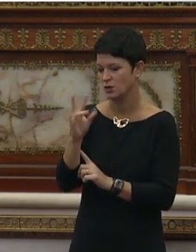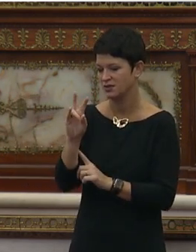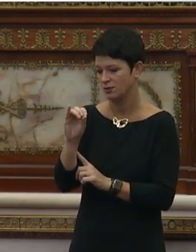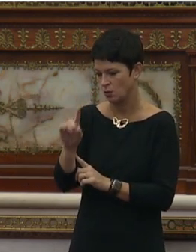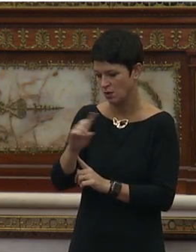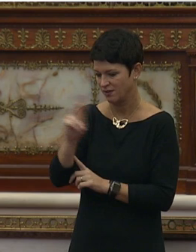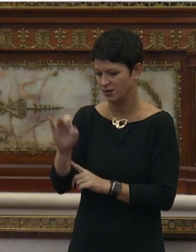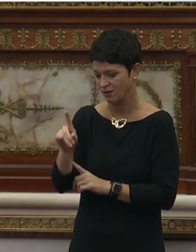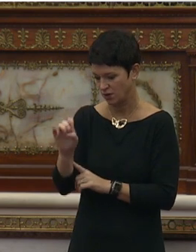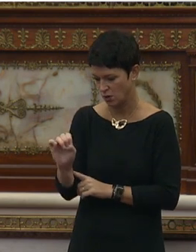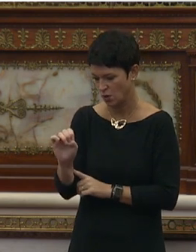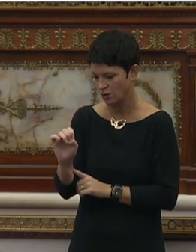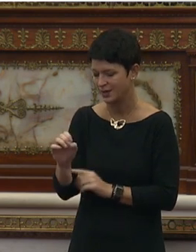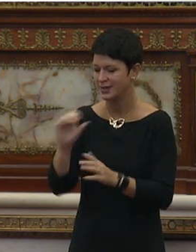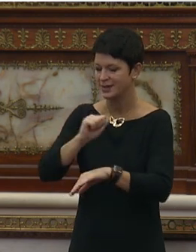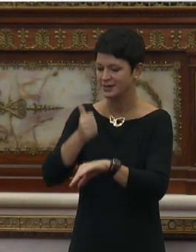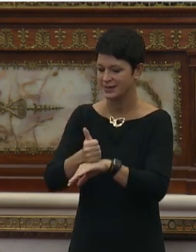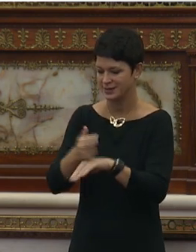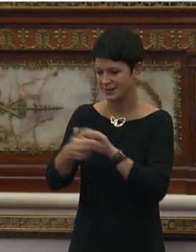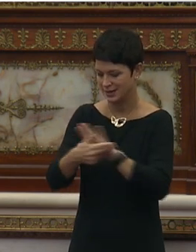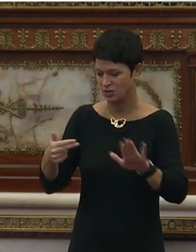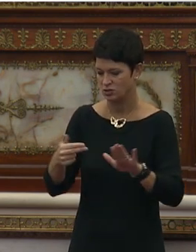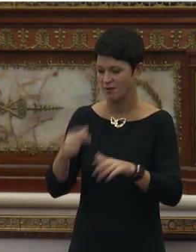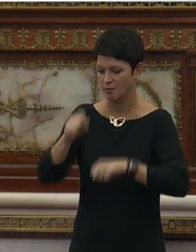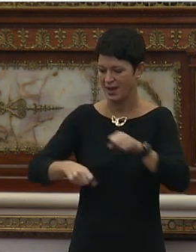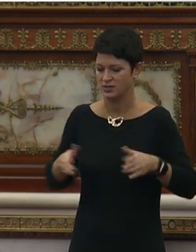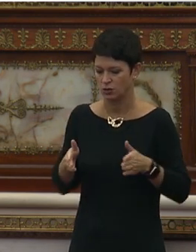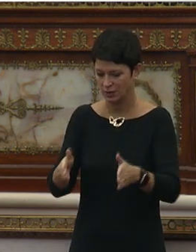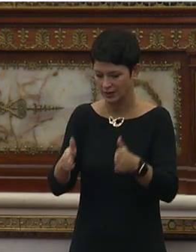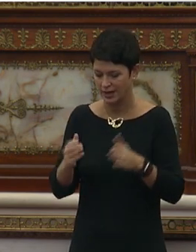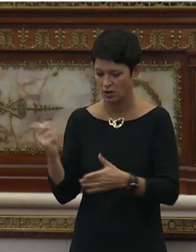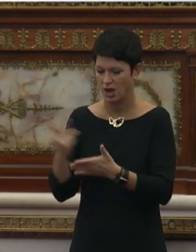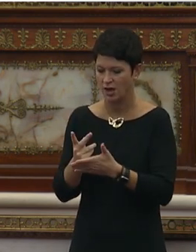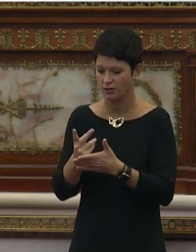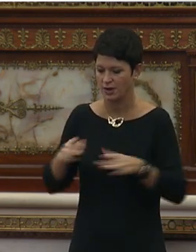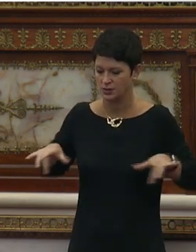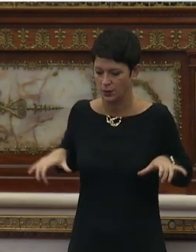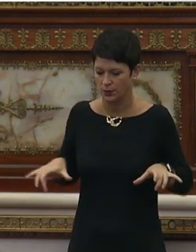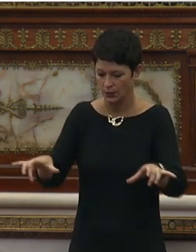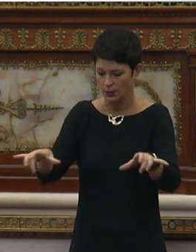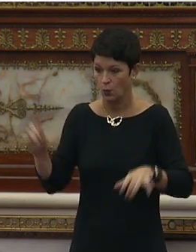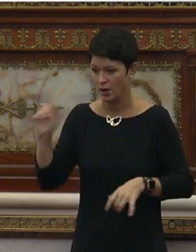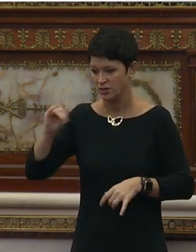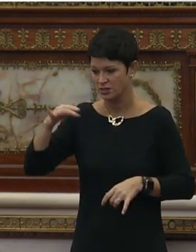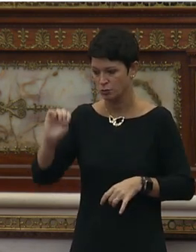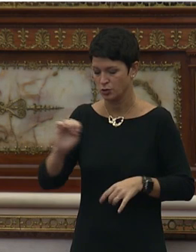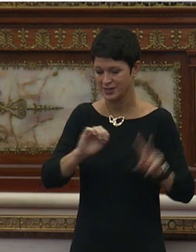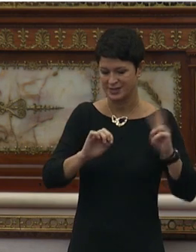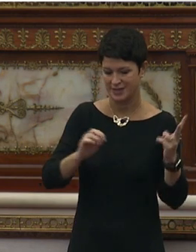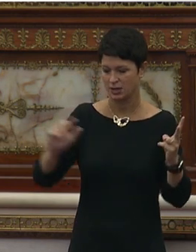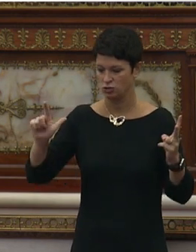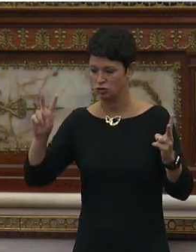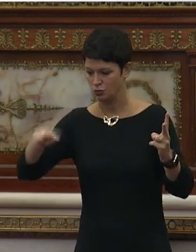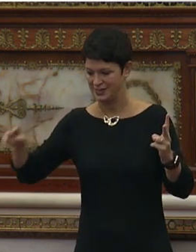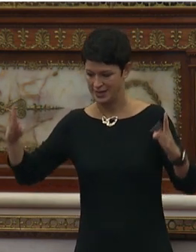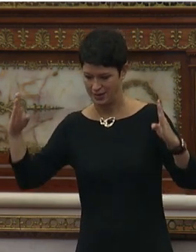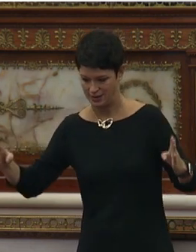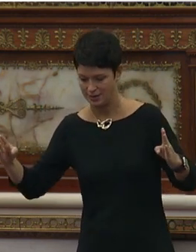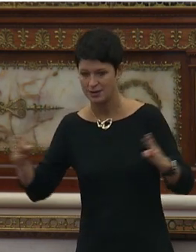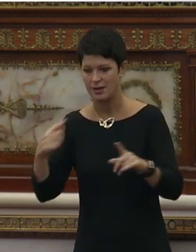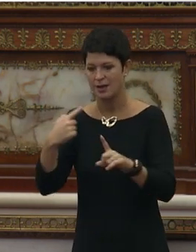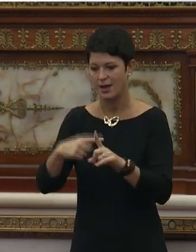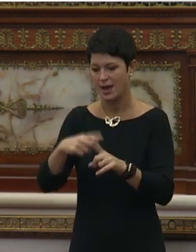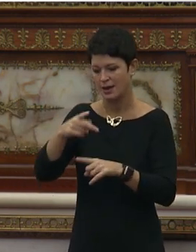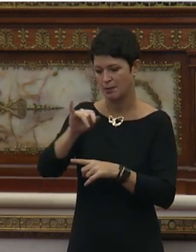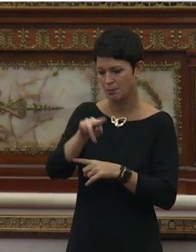Philadelphia Code, entitled designation of bicycle lanes, to authorize a buffered bicycle lane on Spruce Street from 2nd Street to 22nd Street and